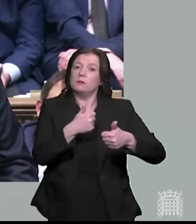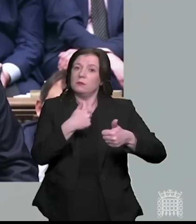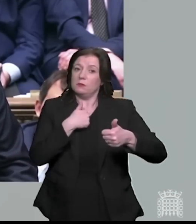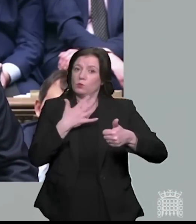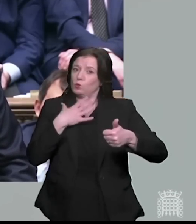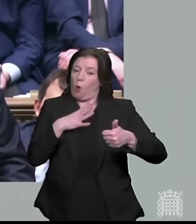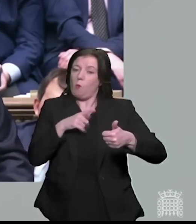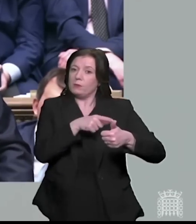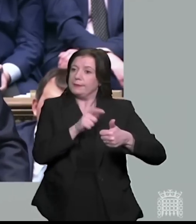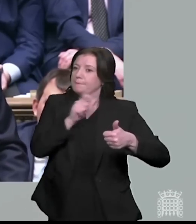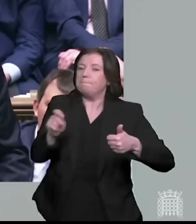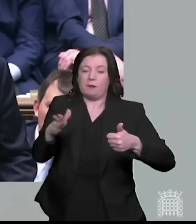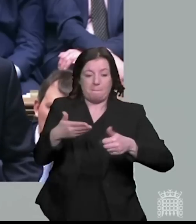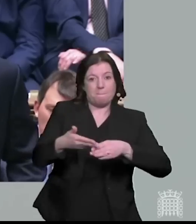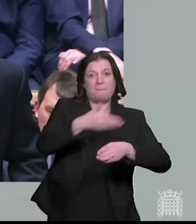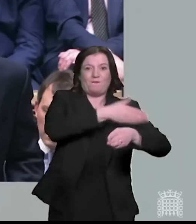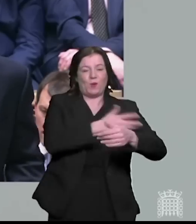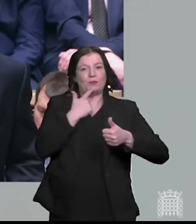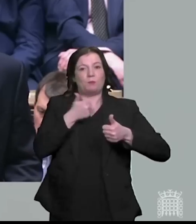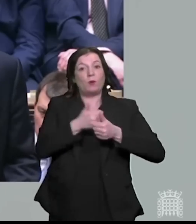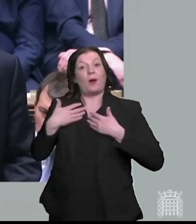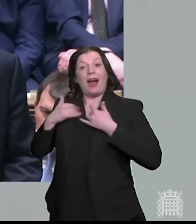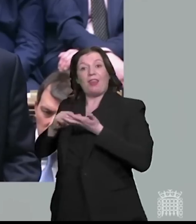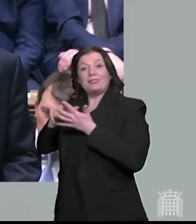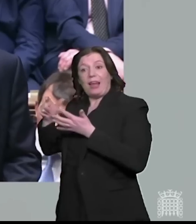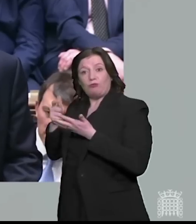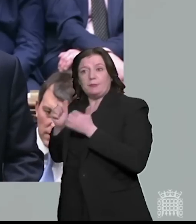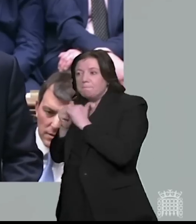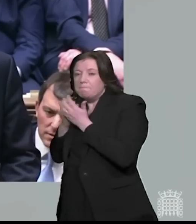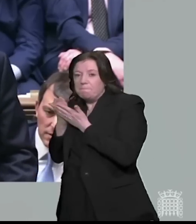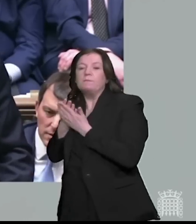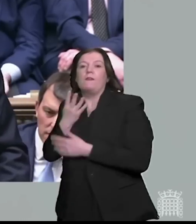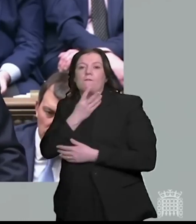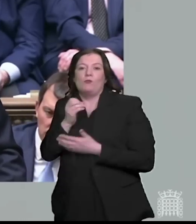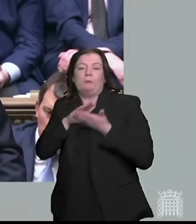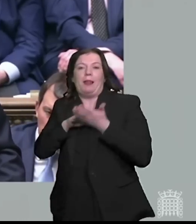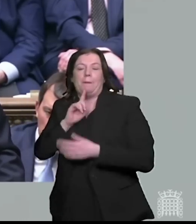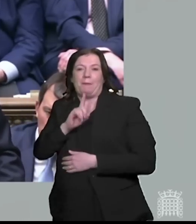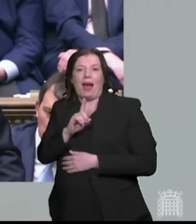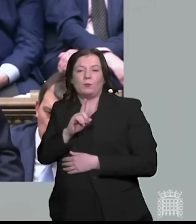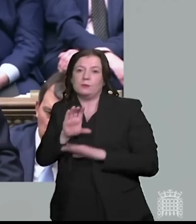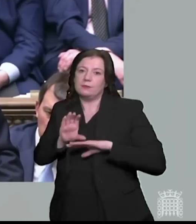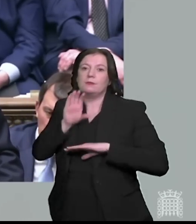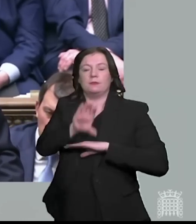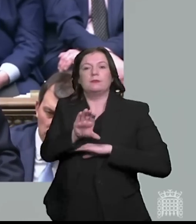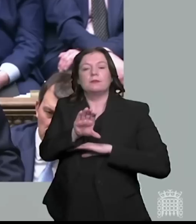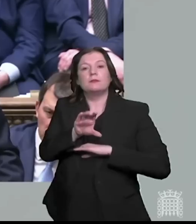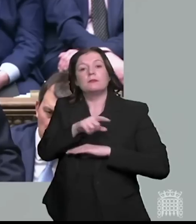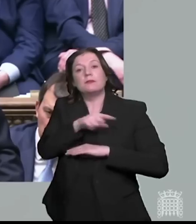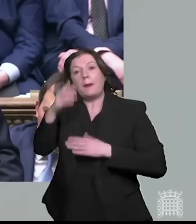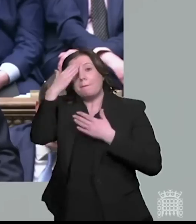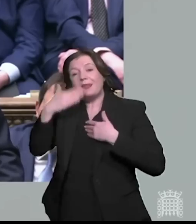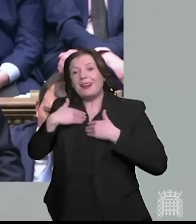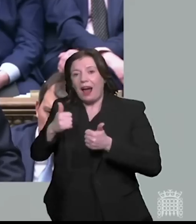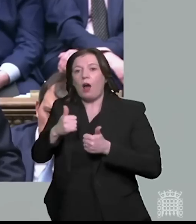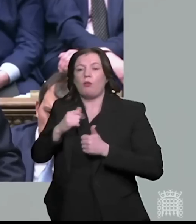leaving their job. So working with our Health Secretary, I'm announcing a £400 million plan to increase the availability of mental